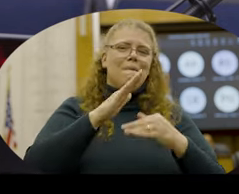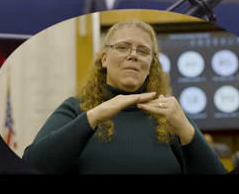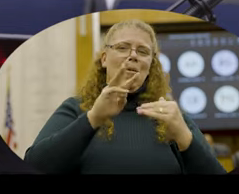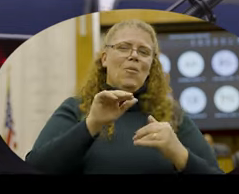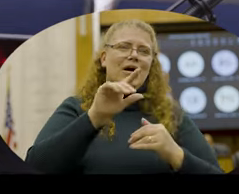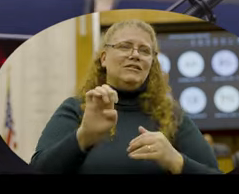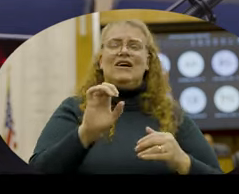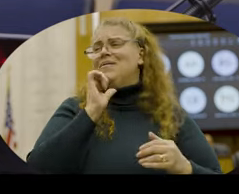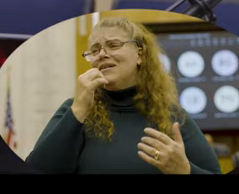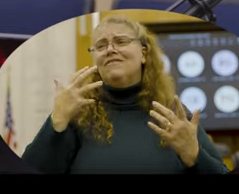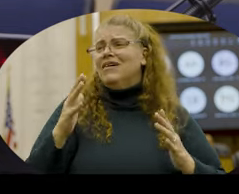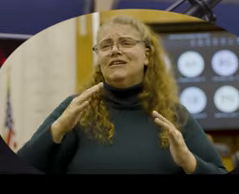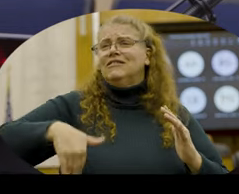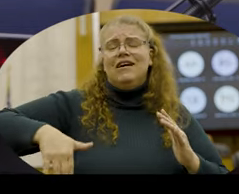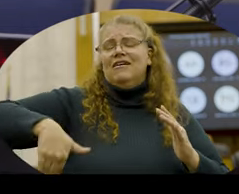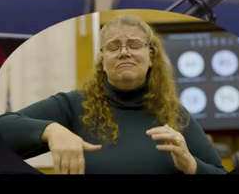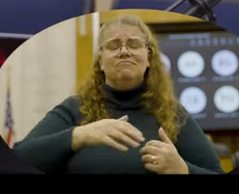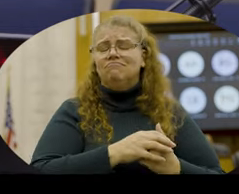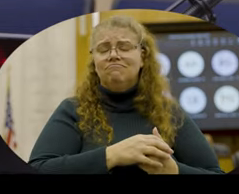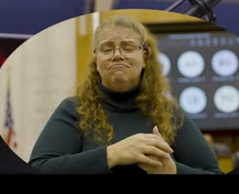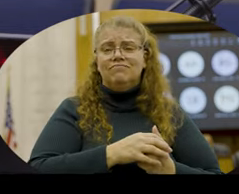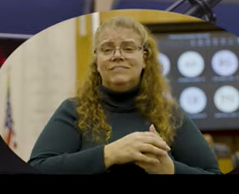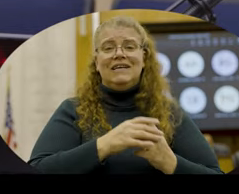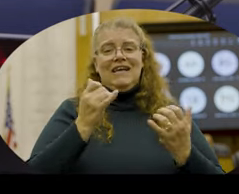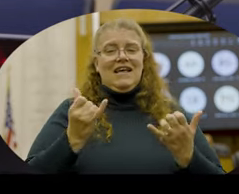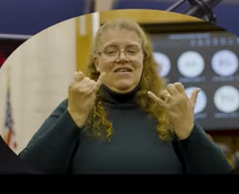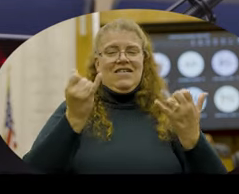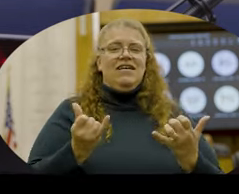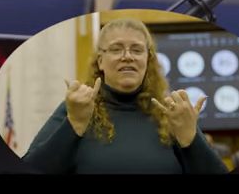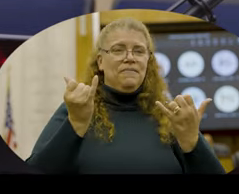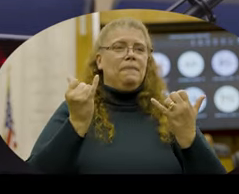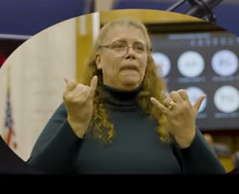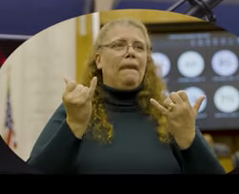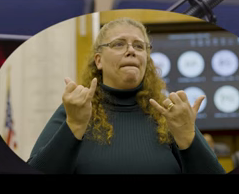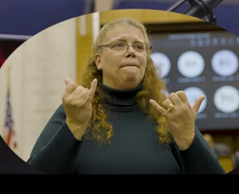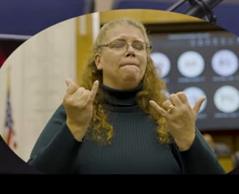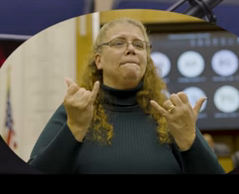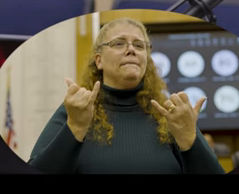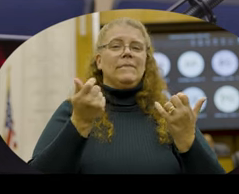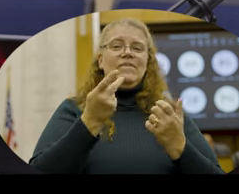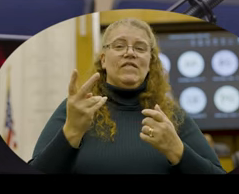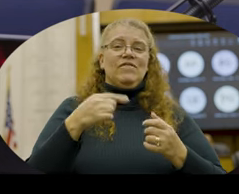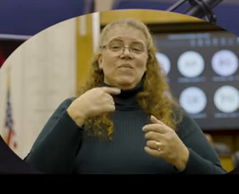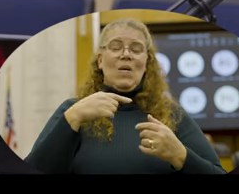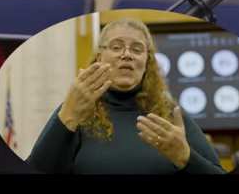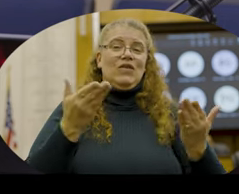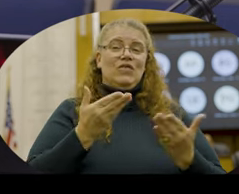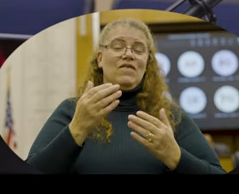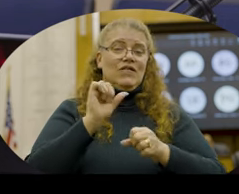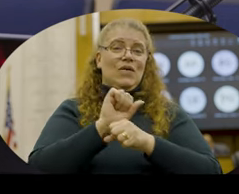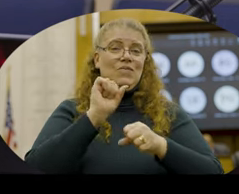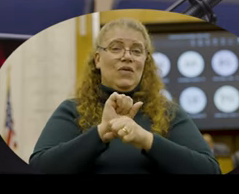back to the early 2000s, Richmond has more than $281 million in deferred